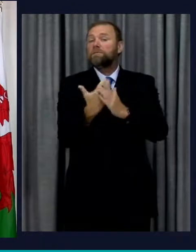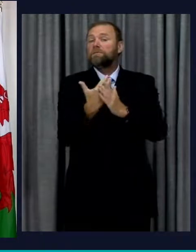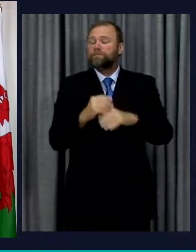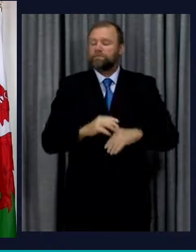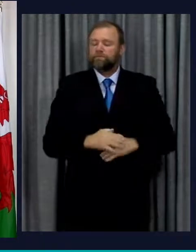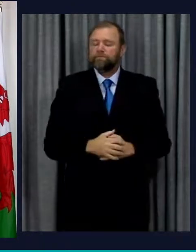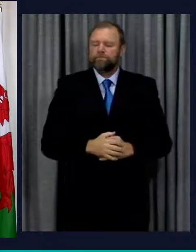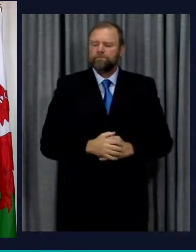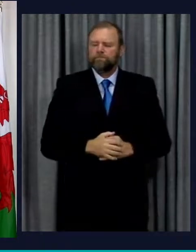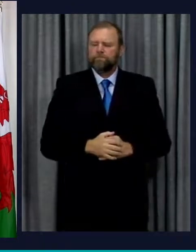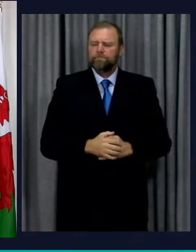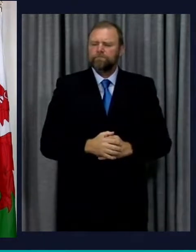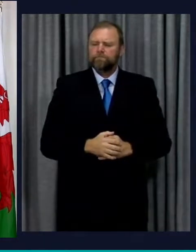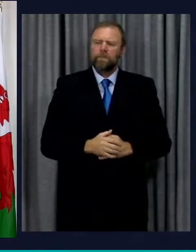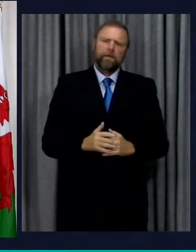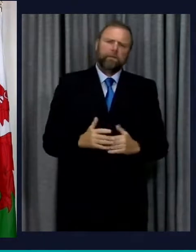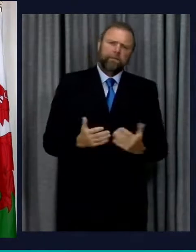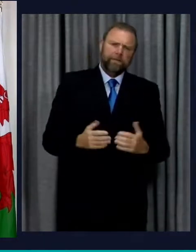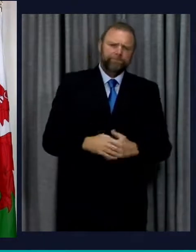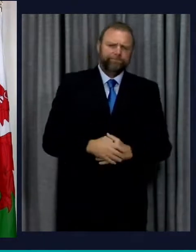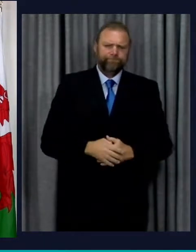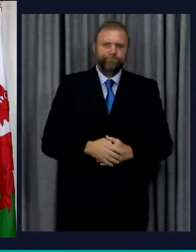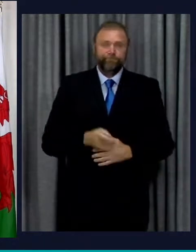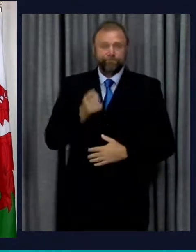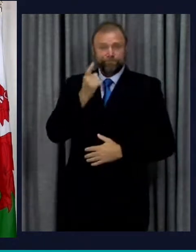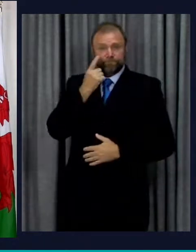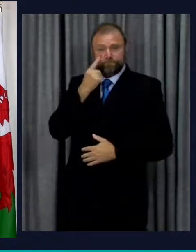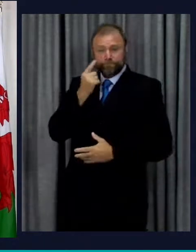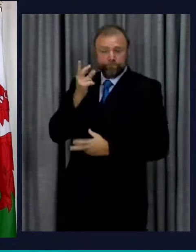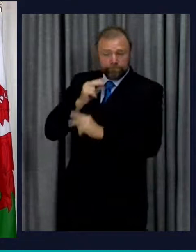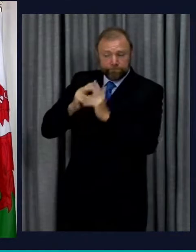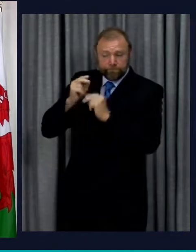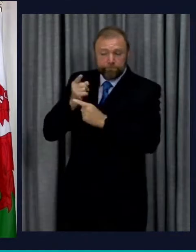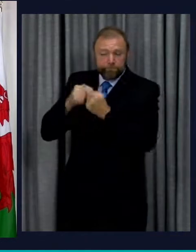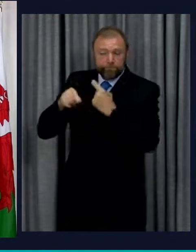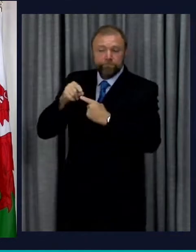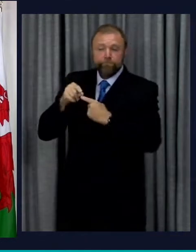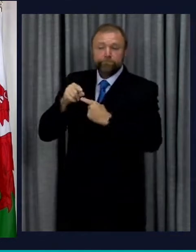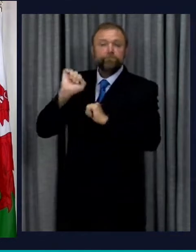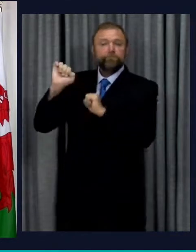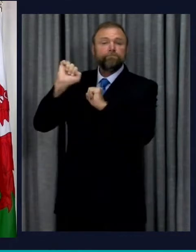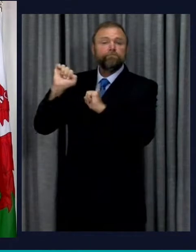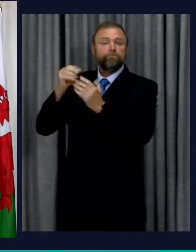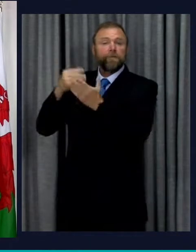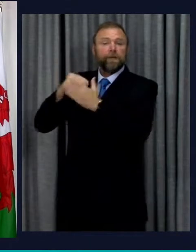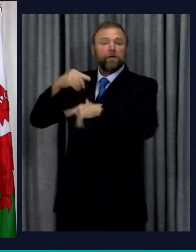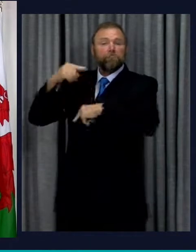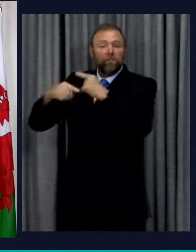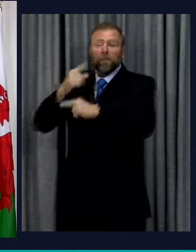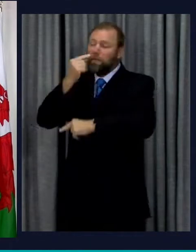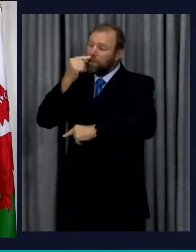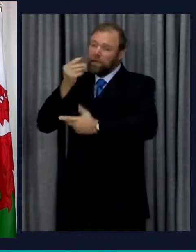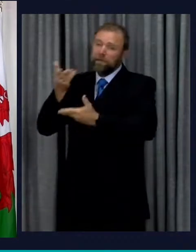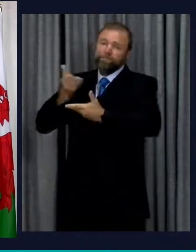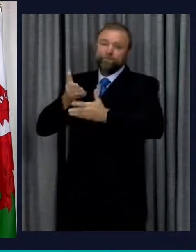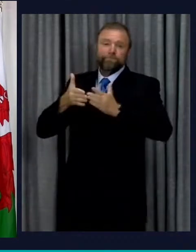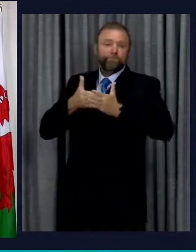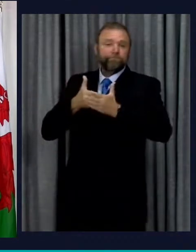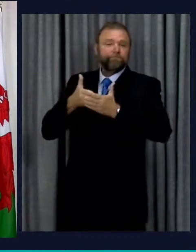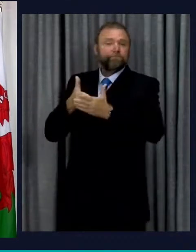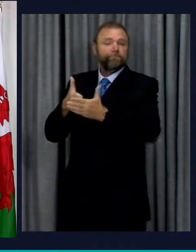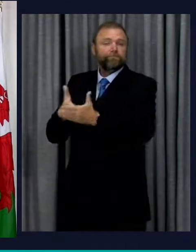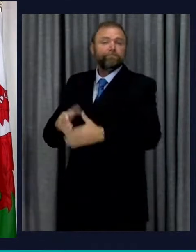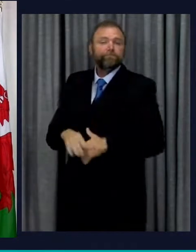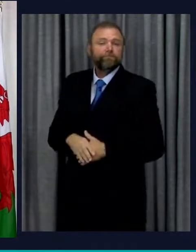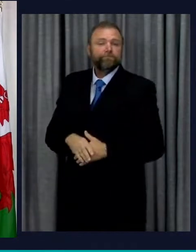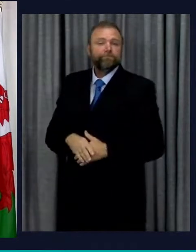However, the signs are that the spending review could spell tough decisions for us when taking this work forward. This would mean a